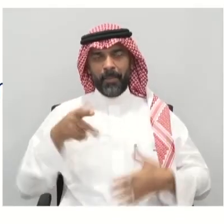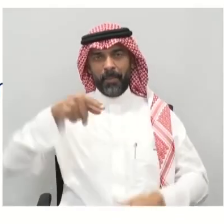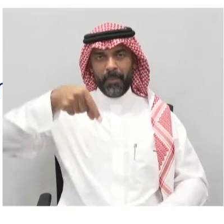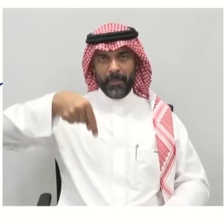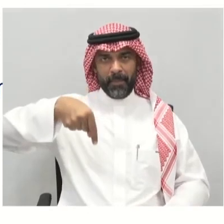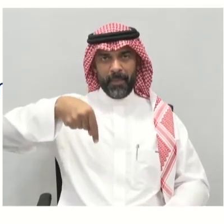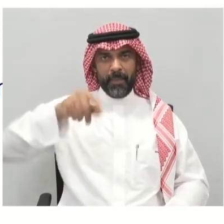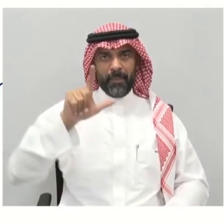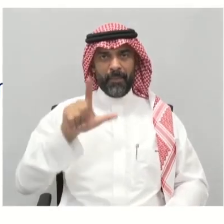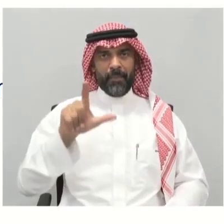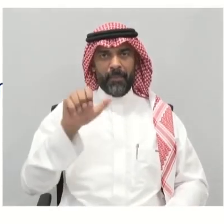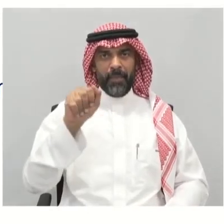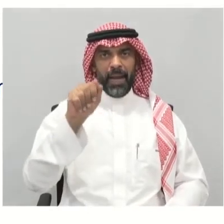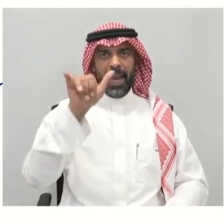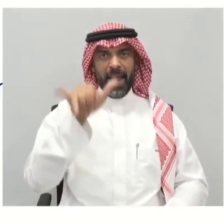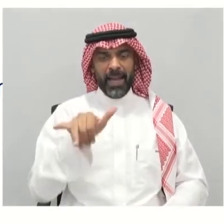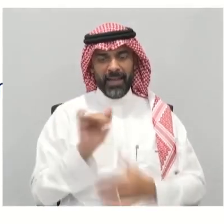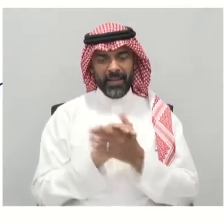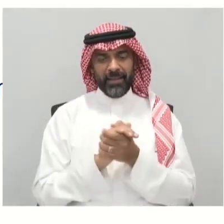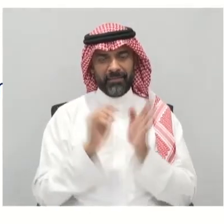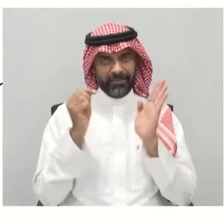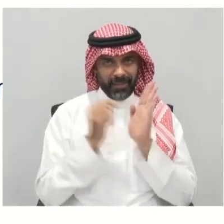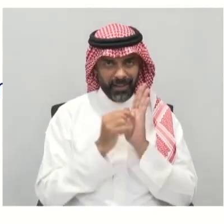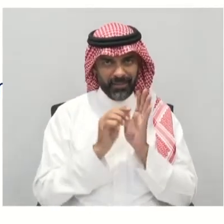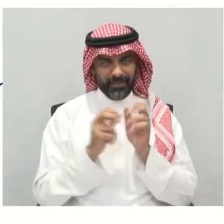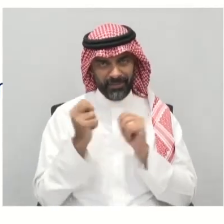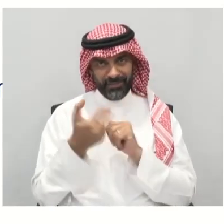That's a lot of writing, right? It's okay.